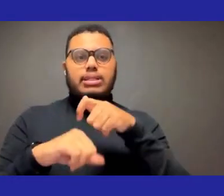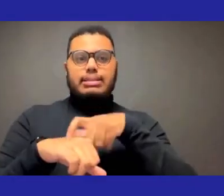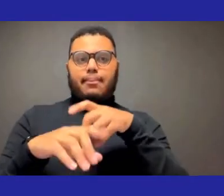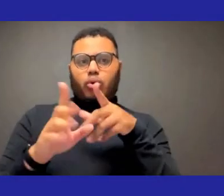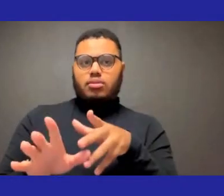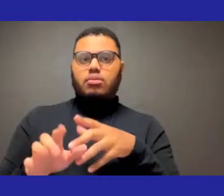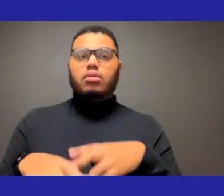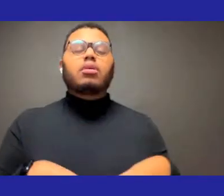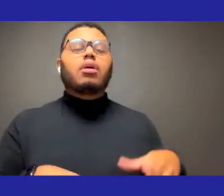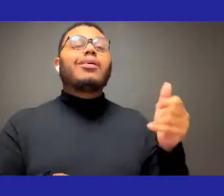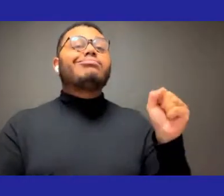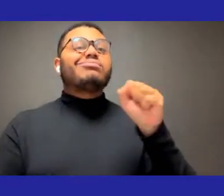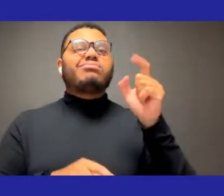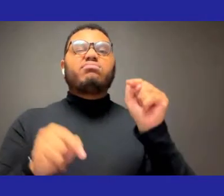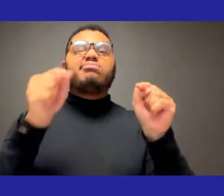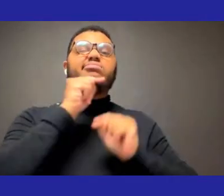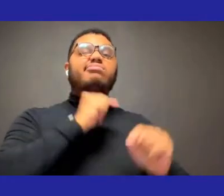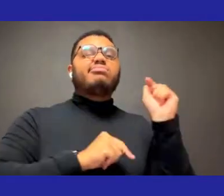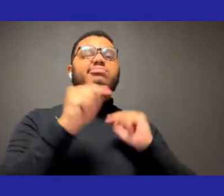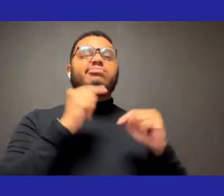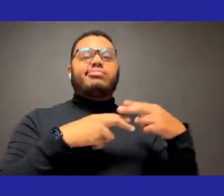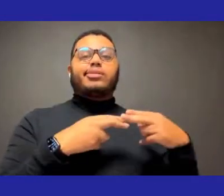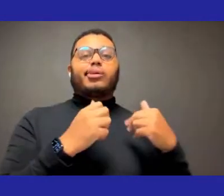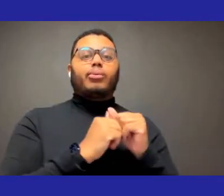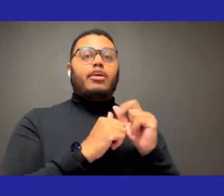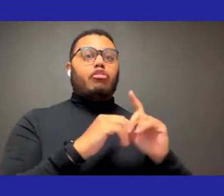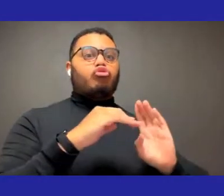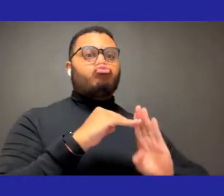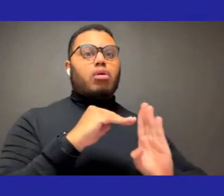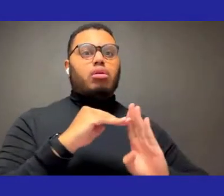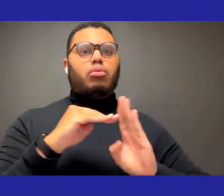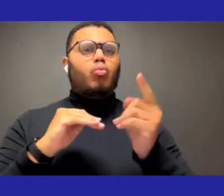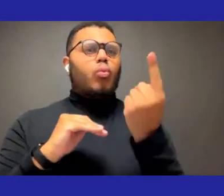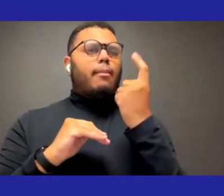can go back to the slide with the productivity, one more back.